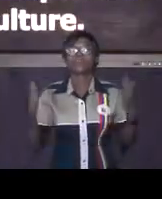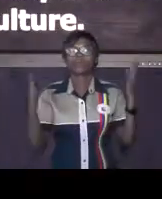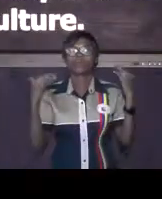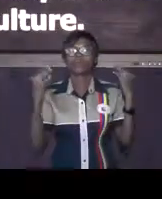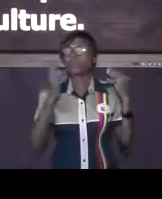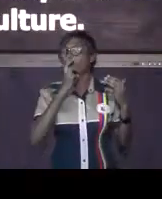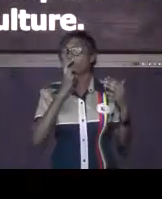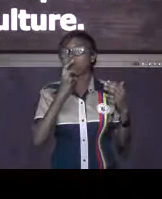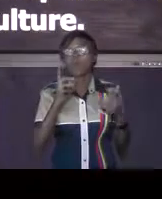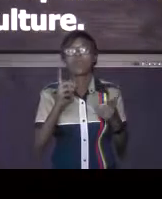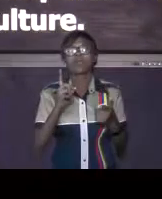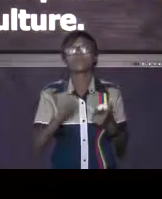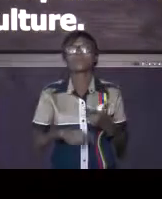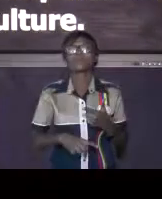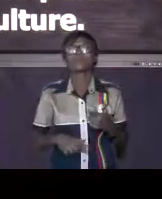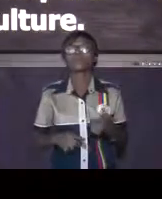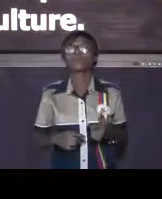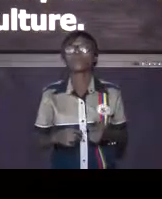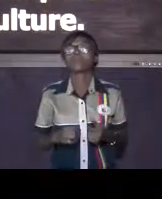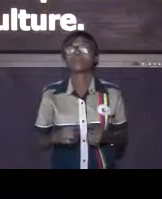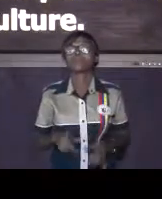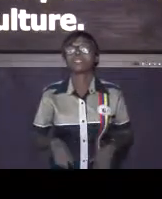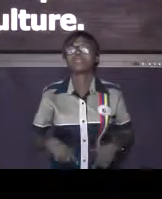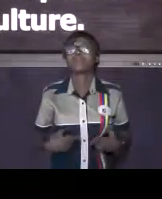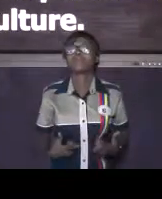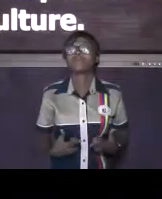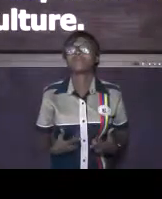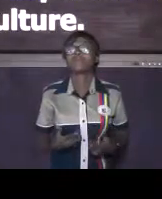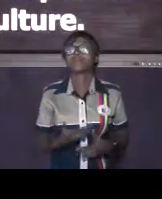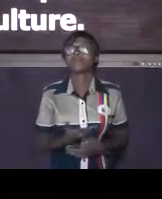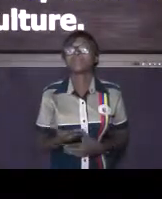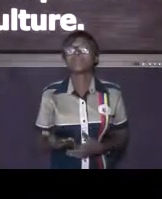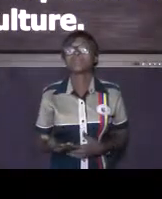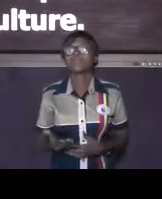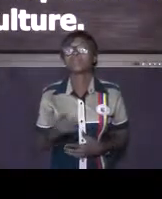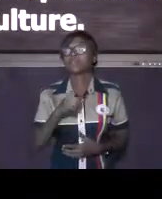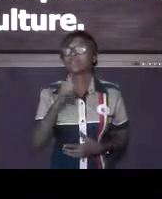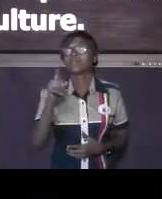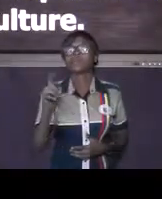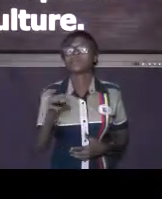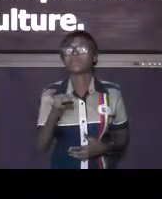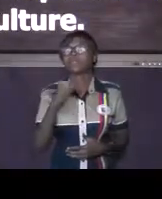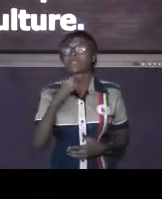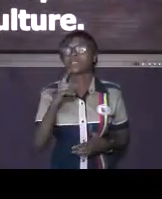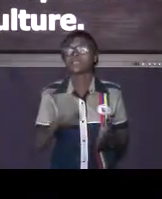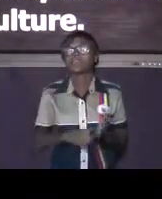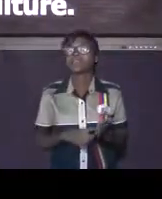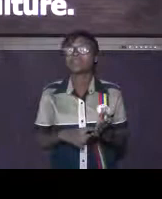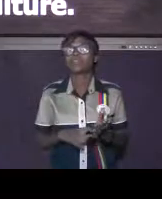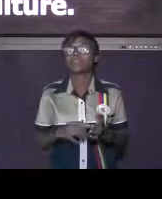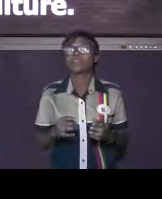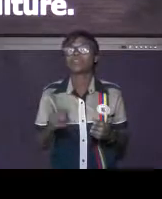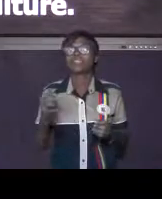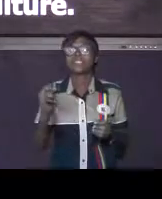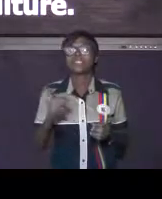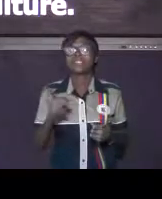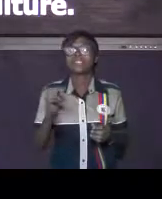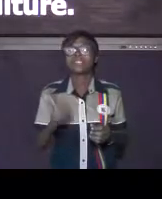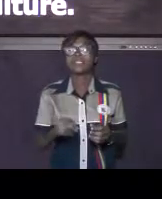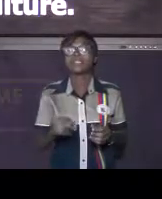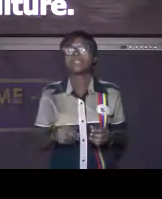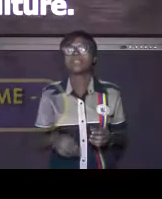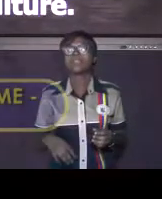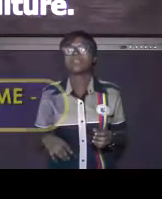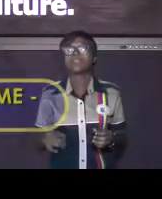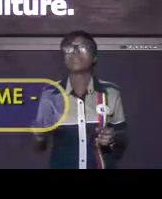at least some water to survive. Therefore, rain, being the most effective